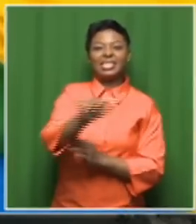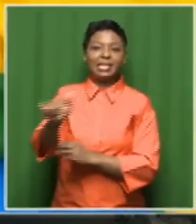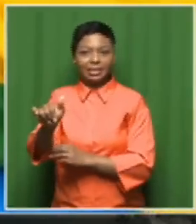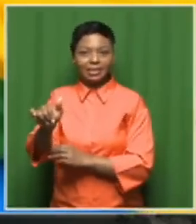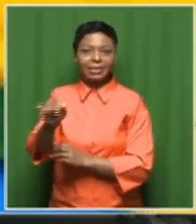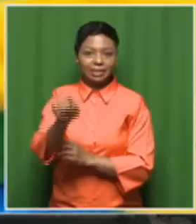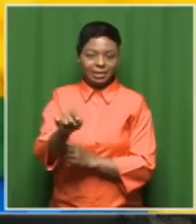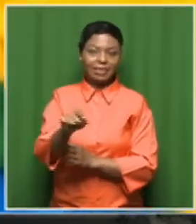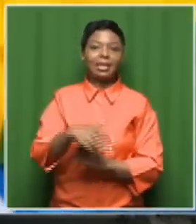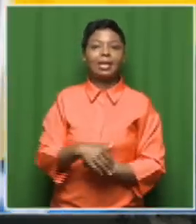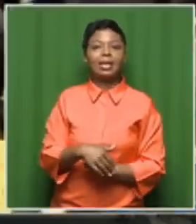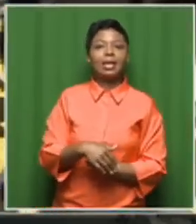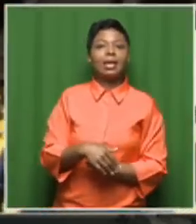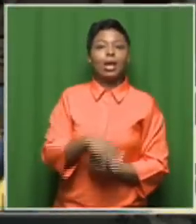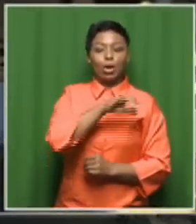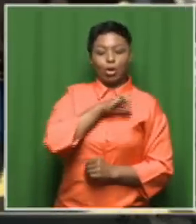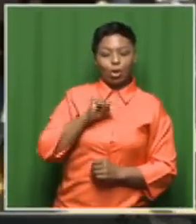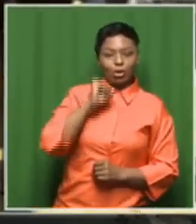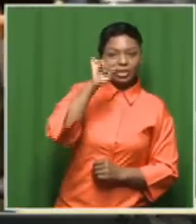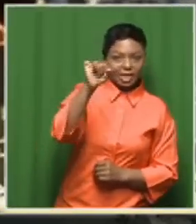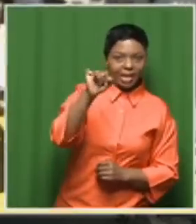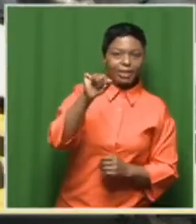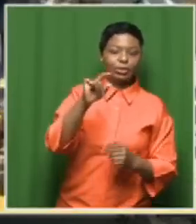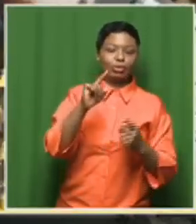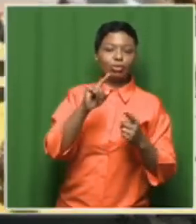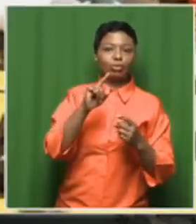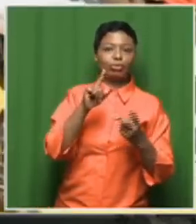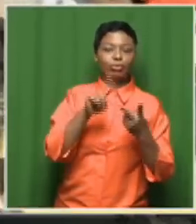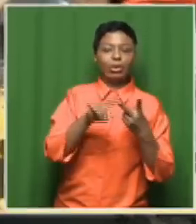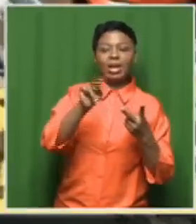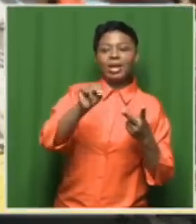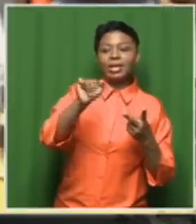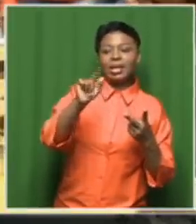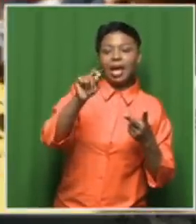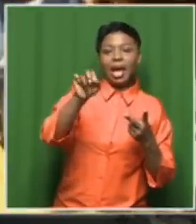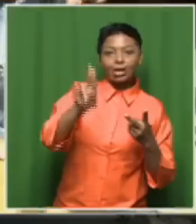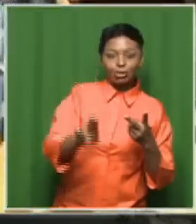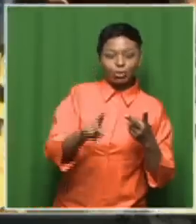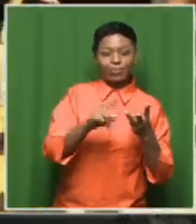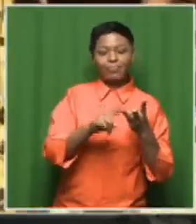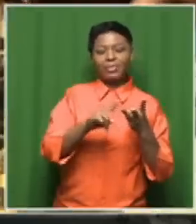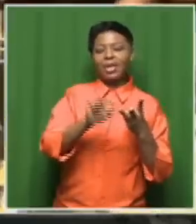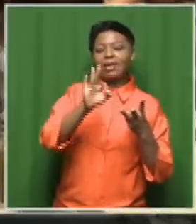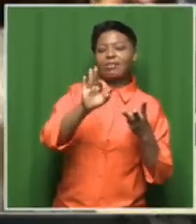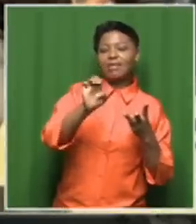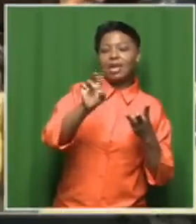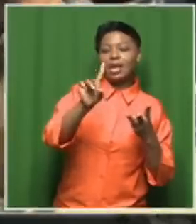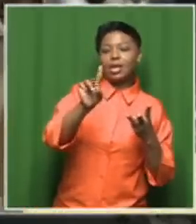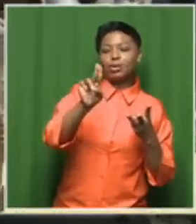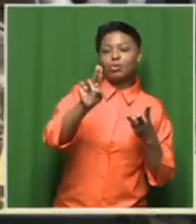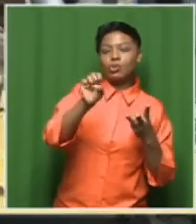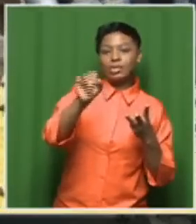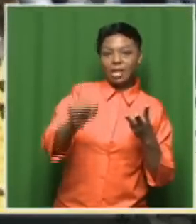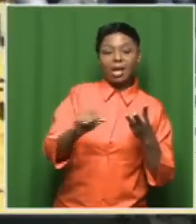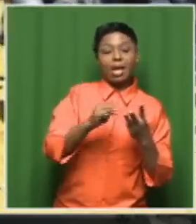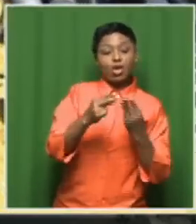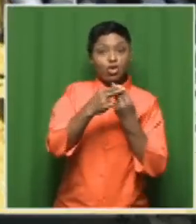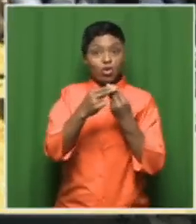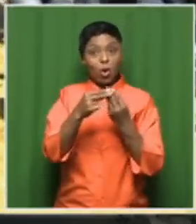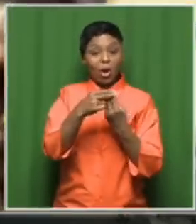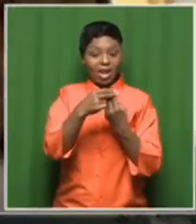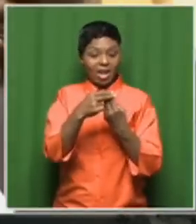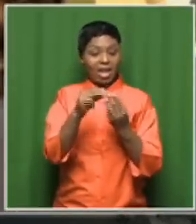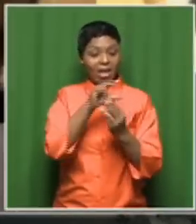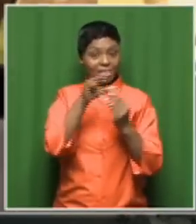existing federations, and that was COSATU, NACTU, and FEDUSA, came together and produced a